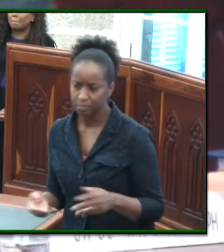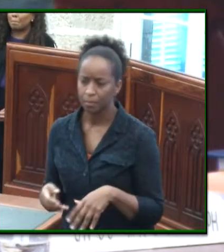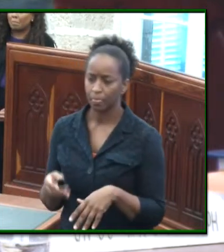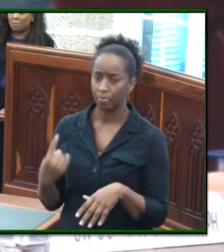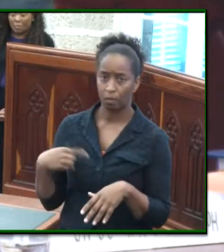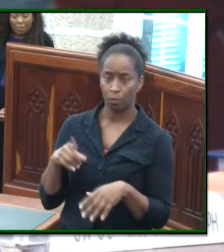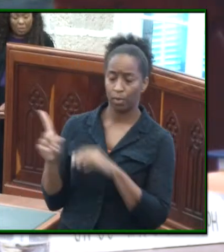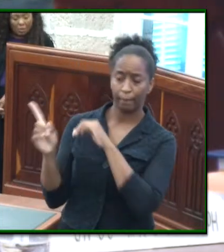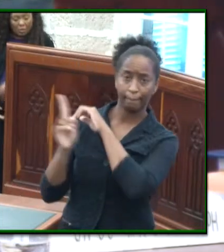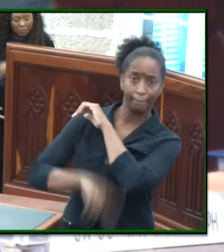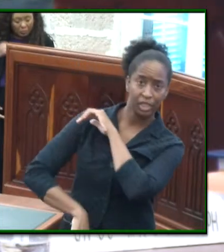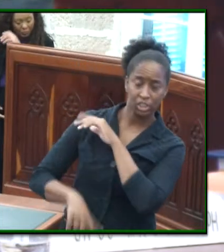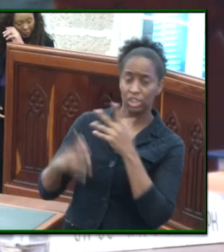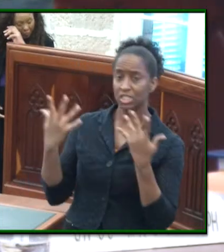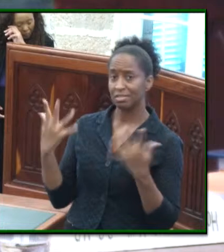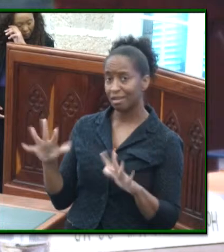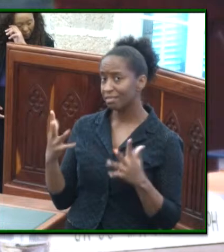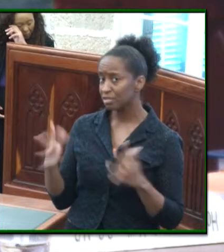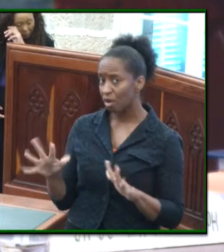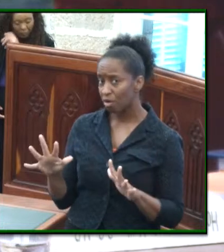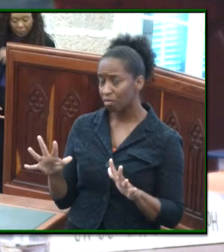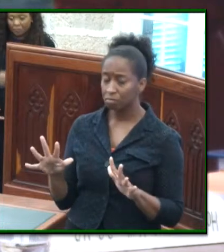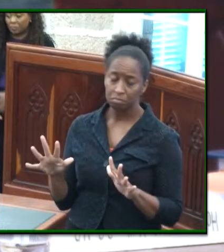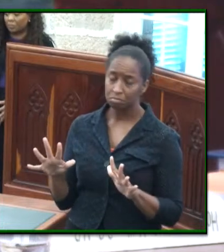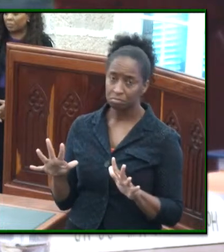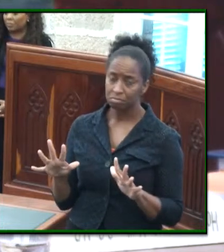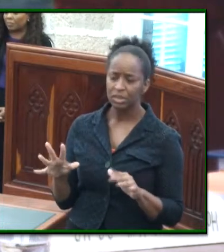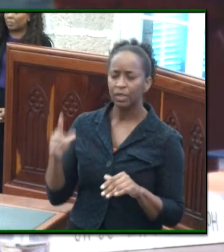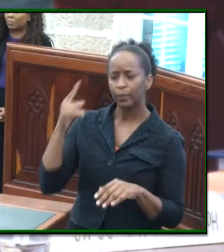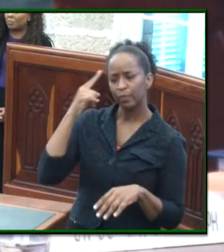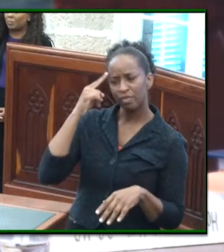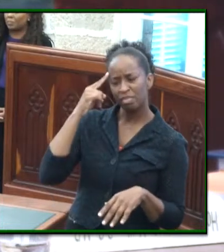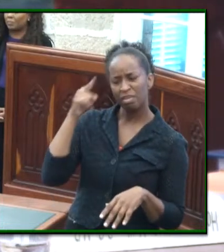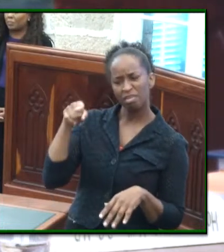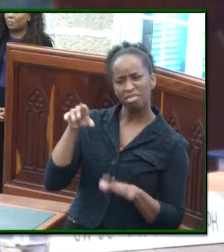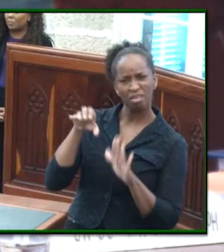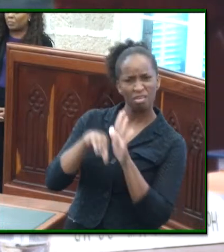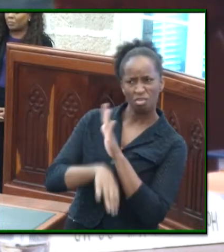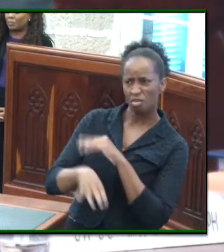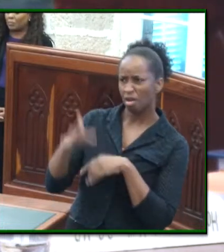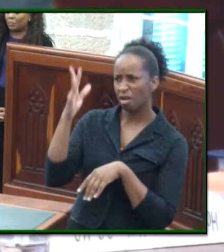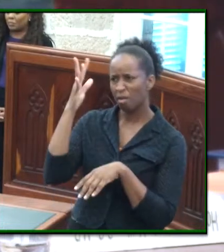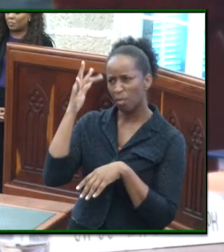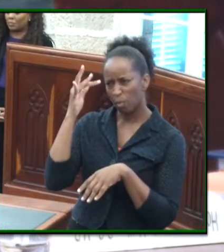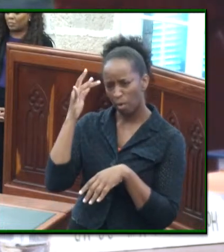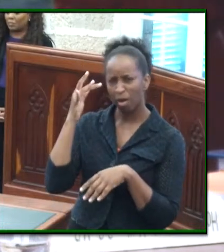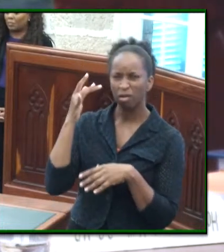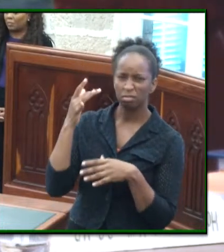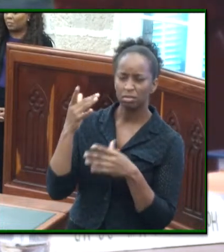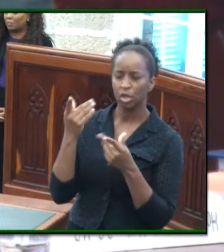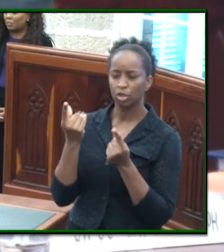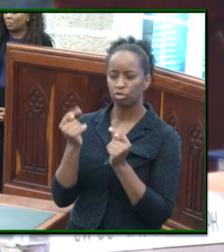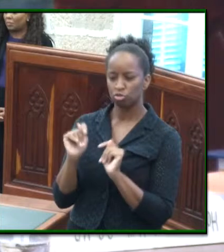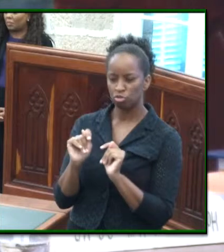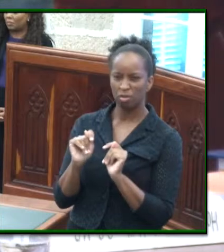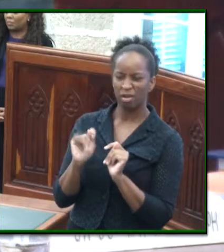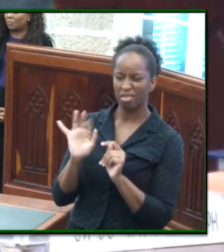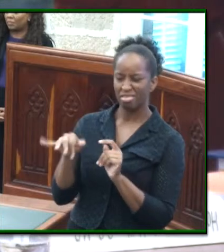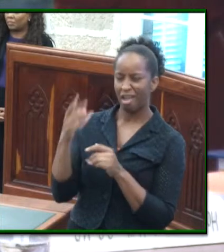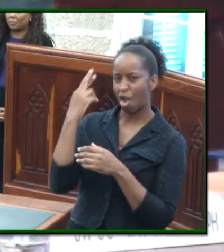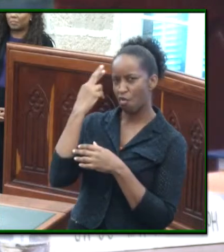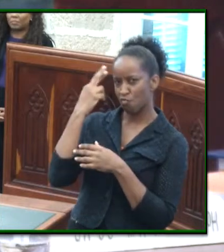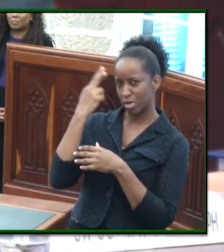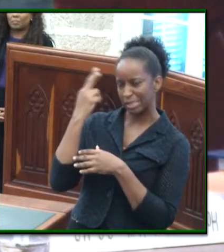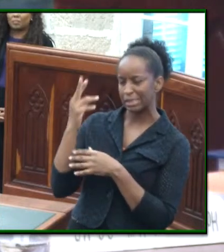at the causes of crime and try to address those things. Otherwise, we're going to keep continuing to go in a circle where we're just locking